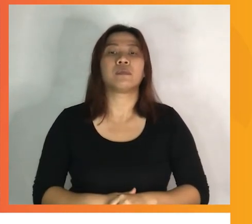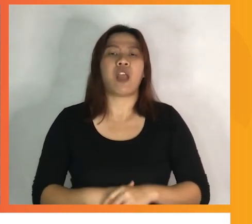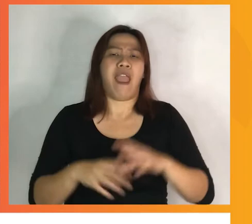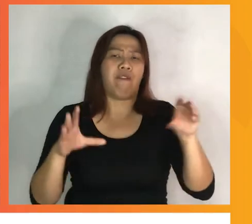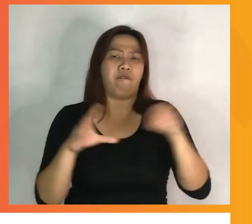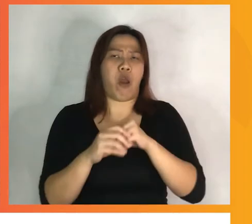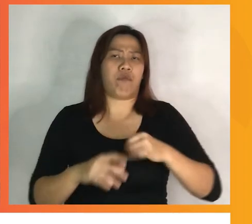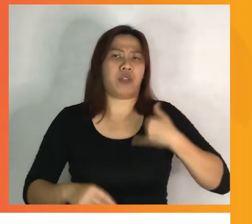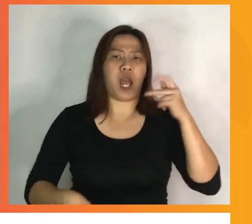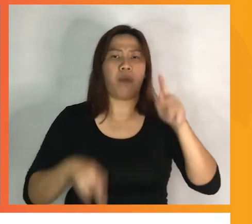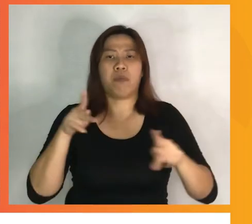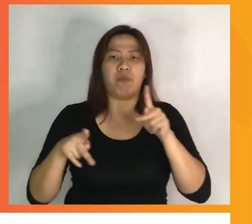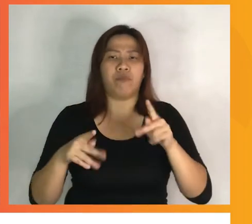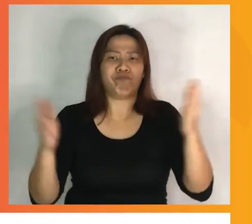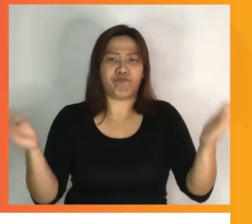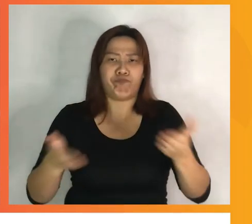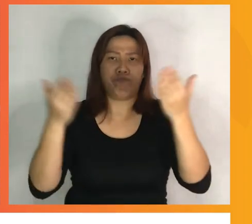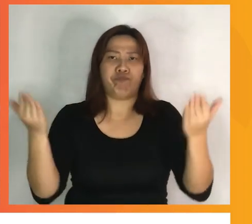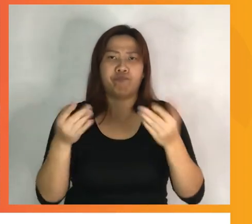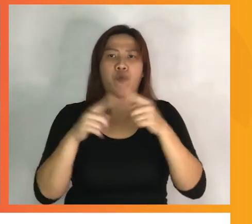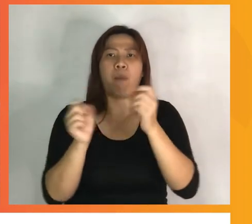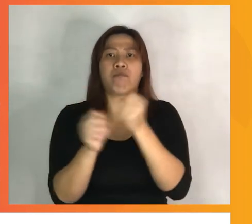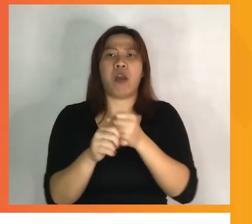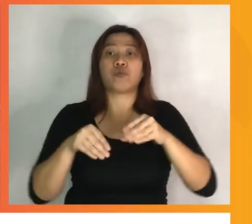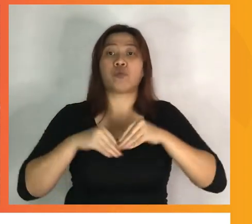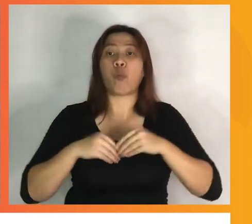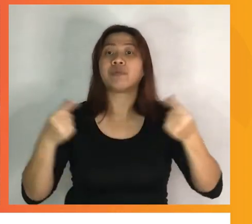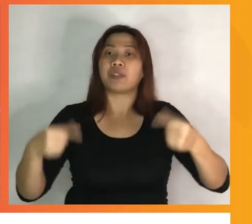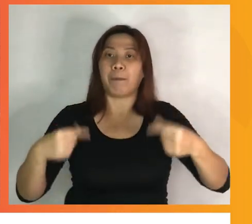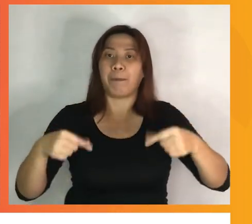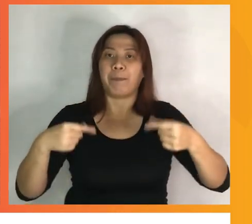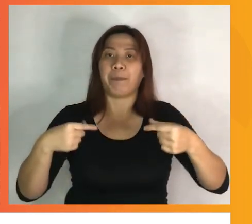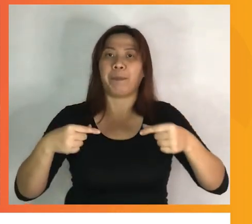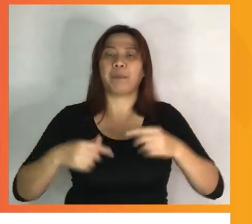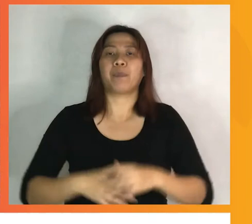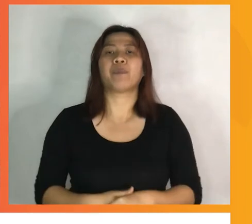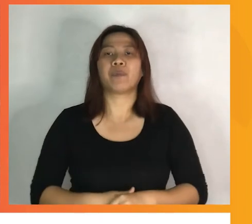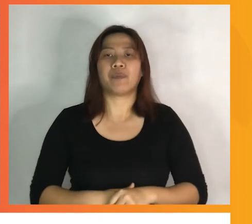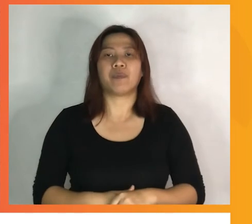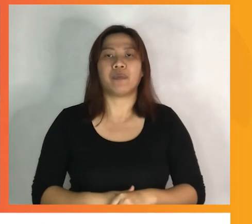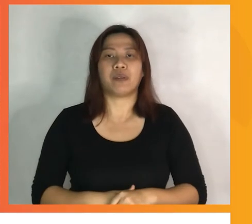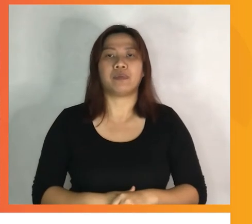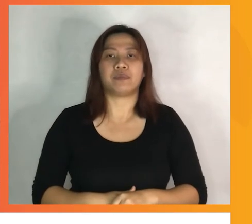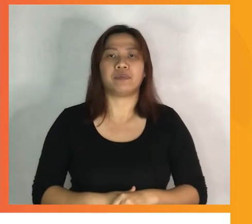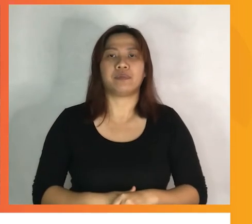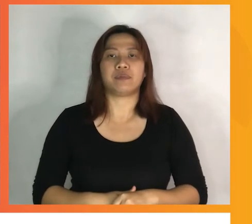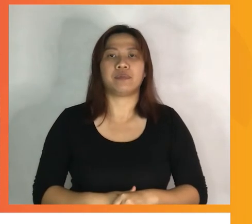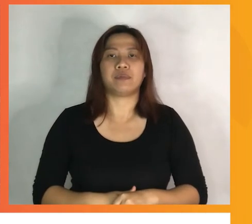Involve young people and encourage them to invent their own games.